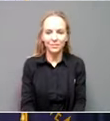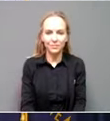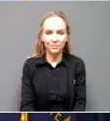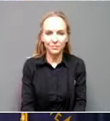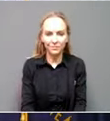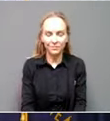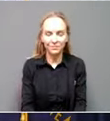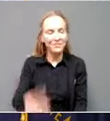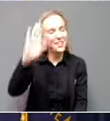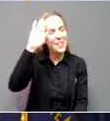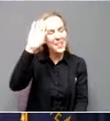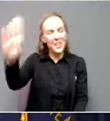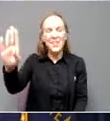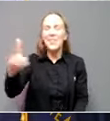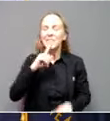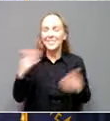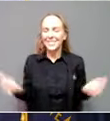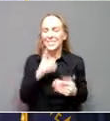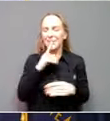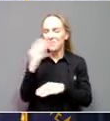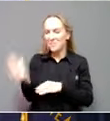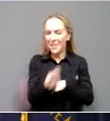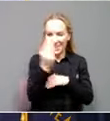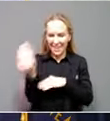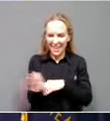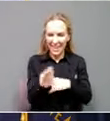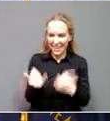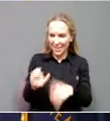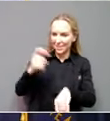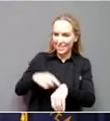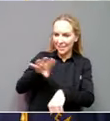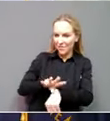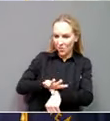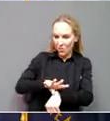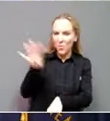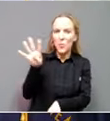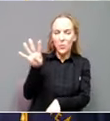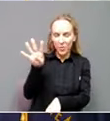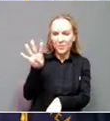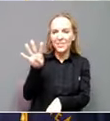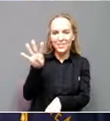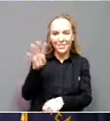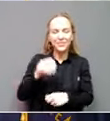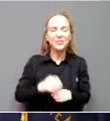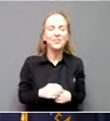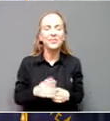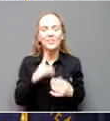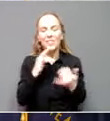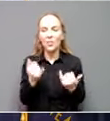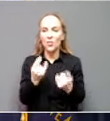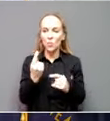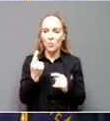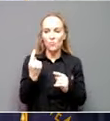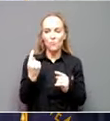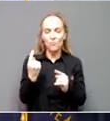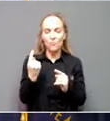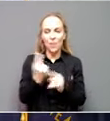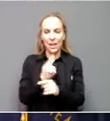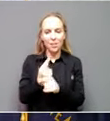It is Monday, right about 4 o'clock, which is one of our two regular updates that we